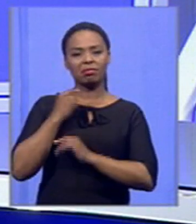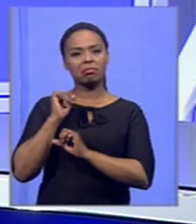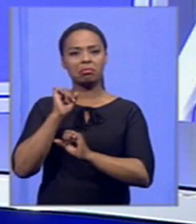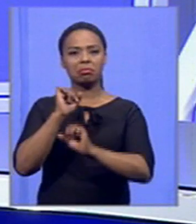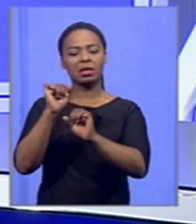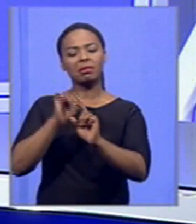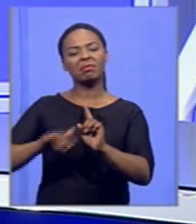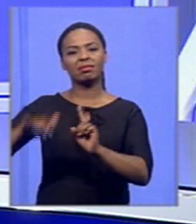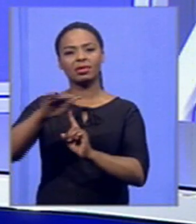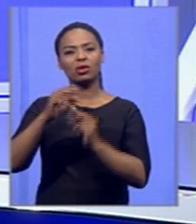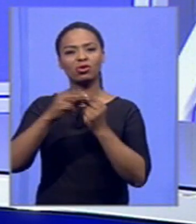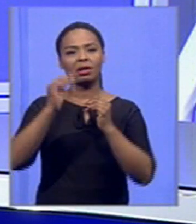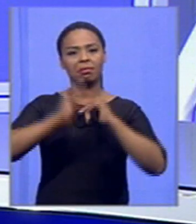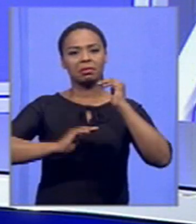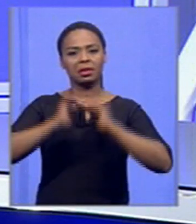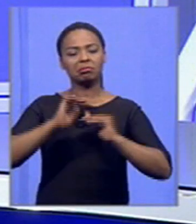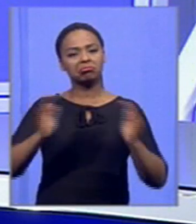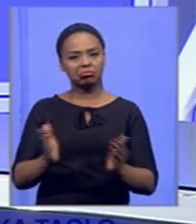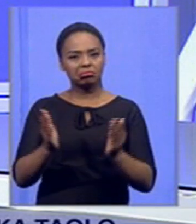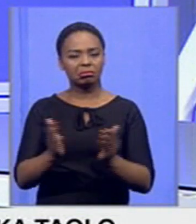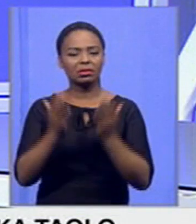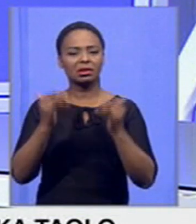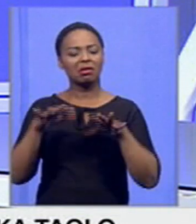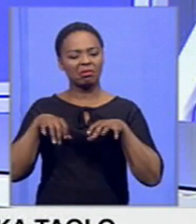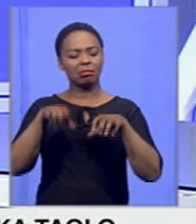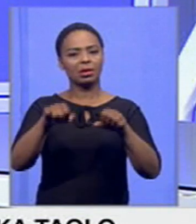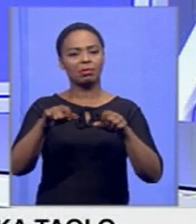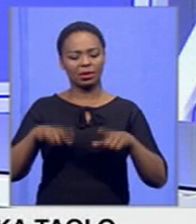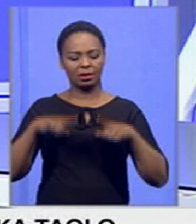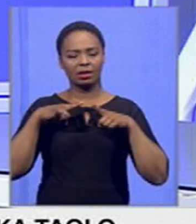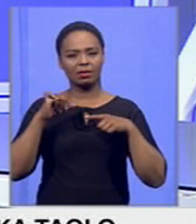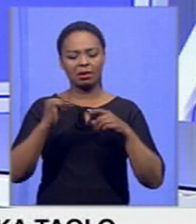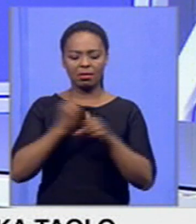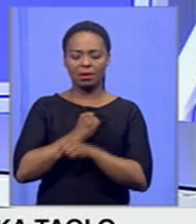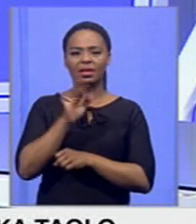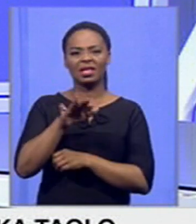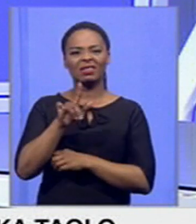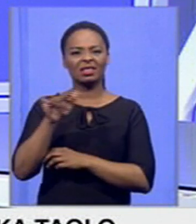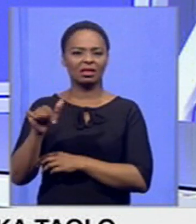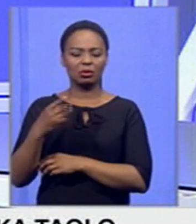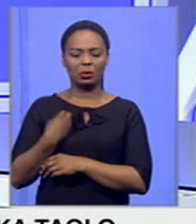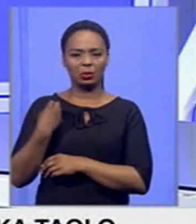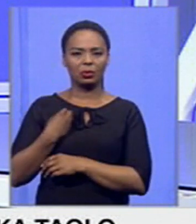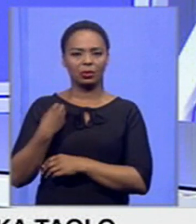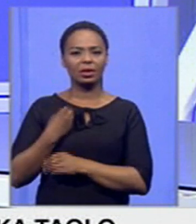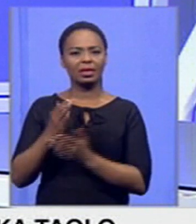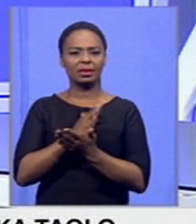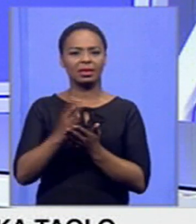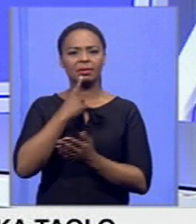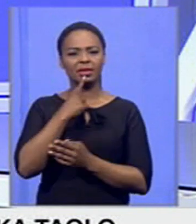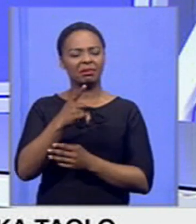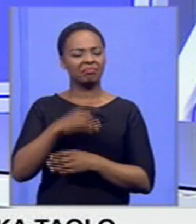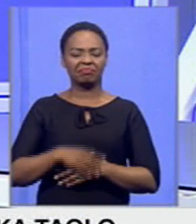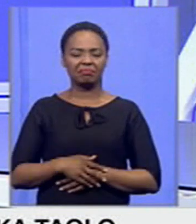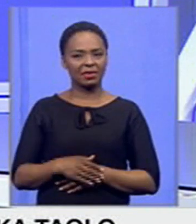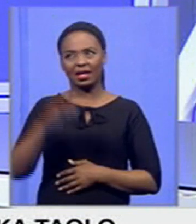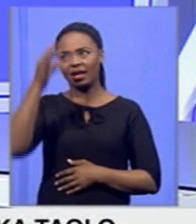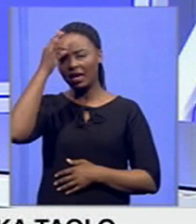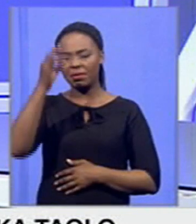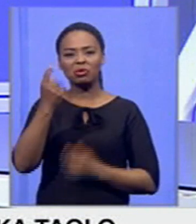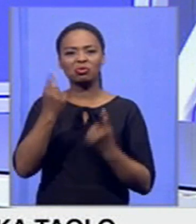ona ba kgothaleditse batjha ho nka taolo ya bokamoso ba bona jwalo ka batjha ba 1976 ha ba bang bona ba dumela hore mmuso ha o etse o